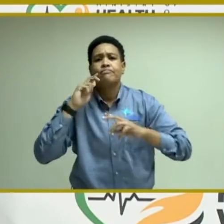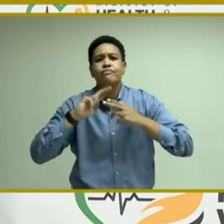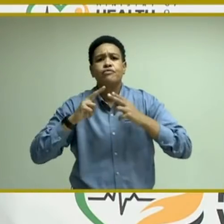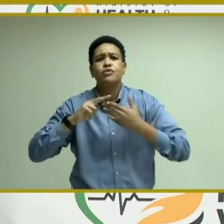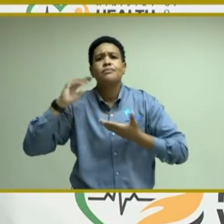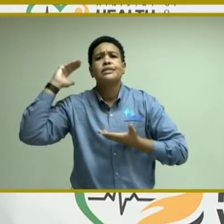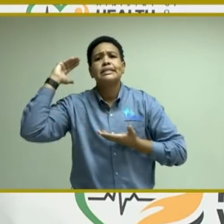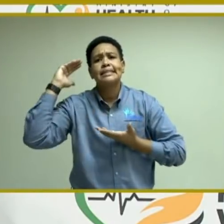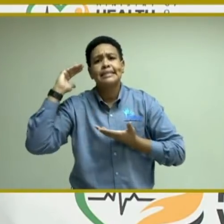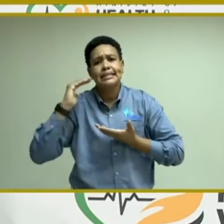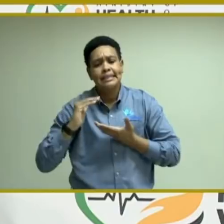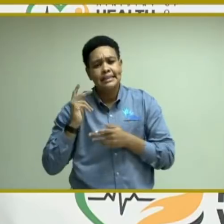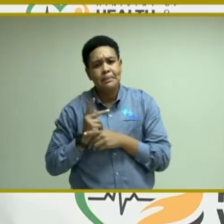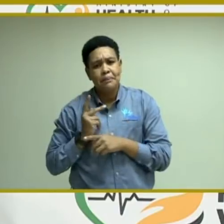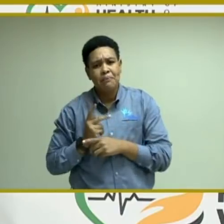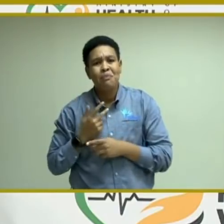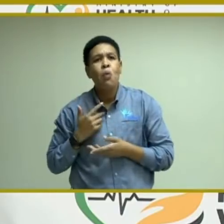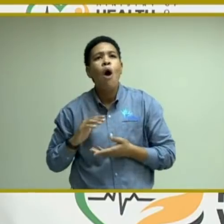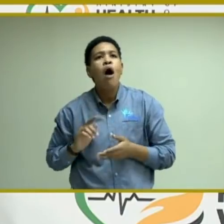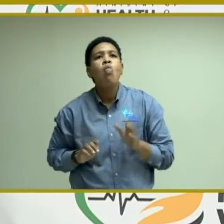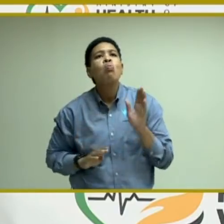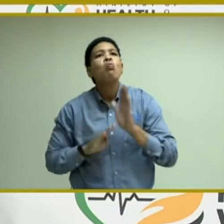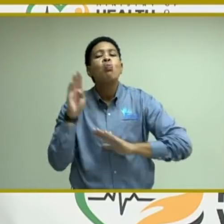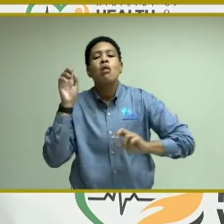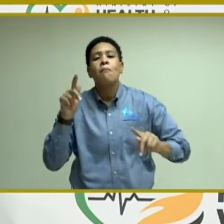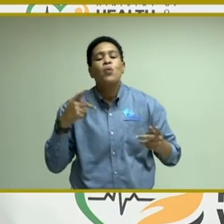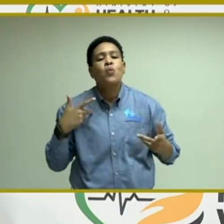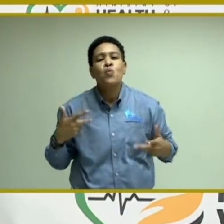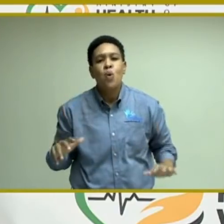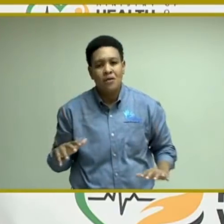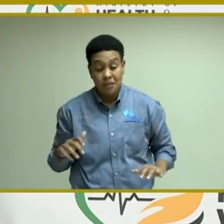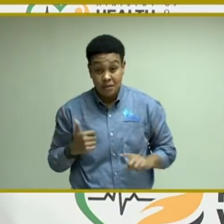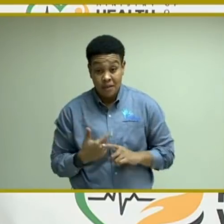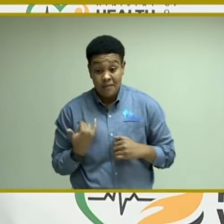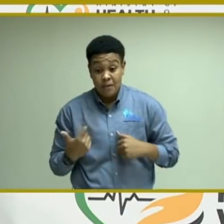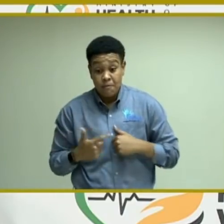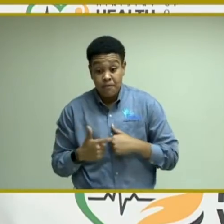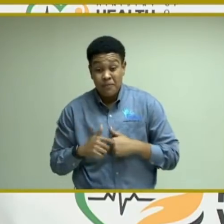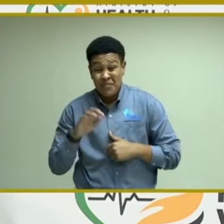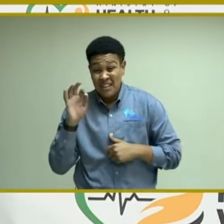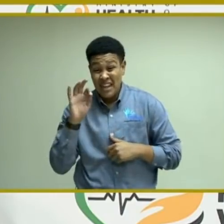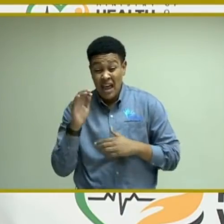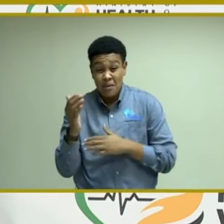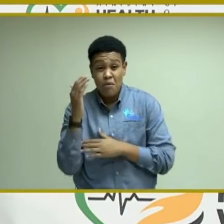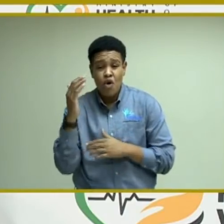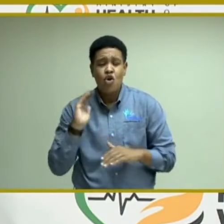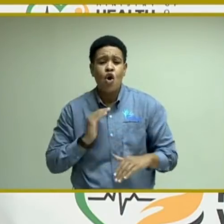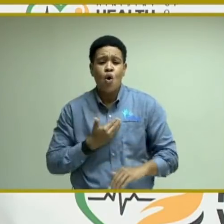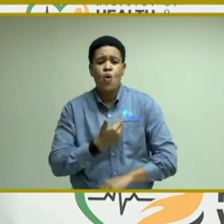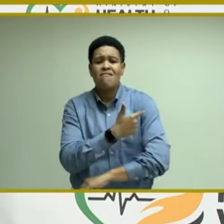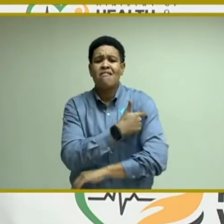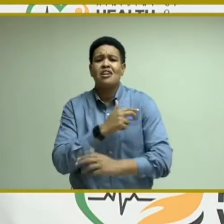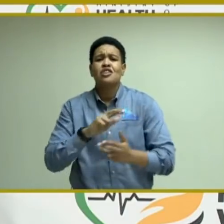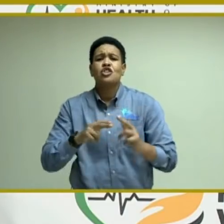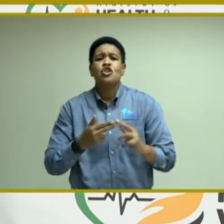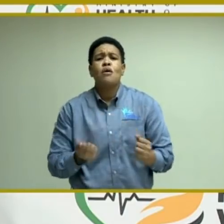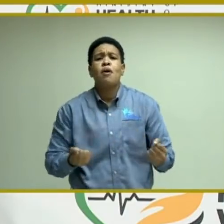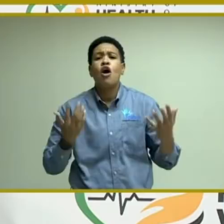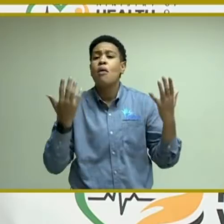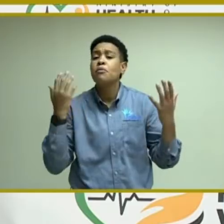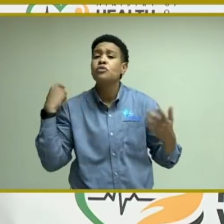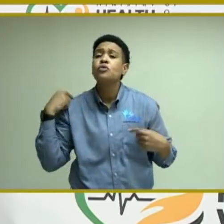down further. At the same time, up to 9 a.m. today, our vaccination numbers were now up